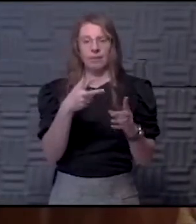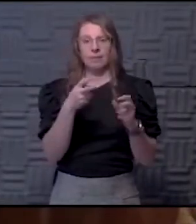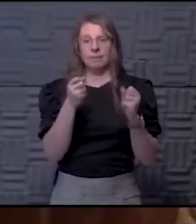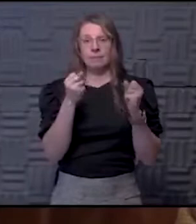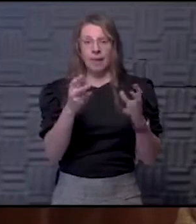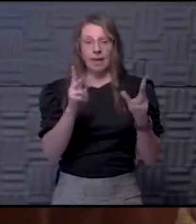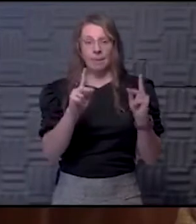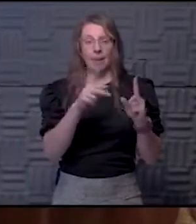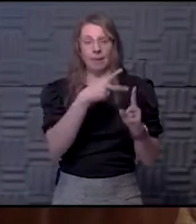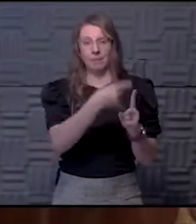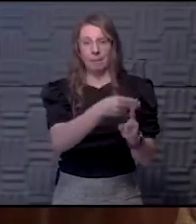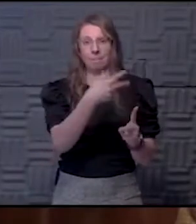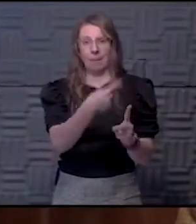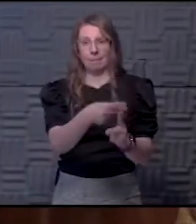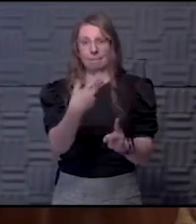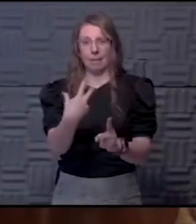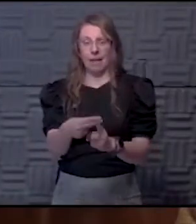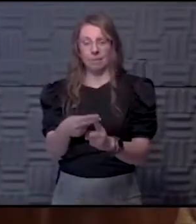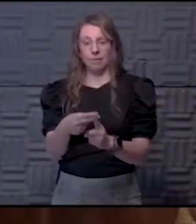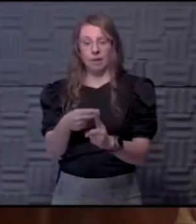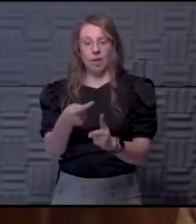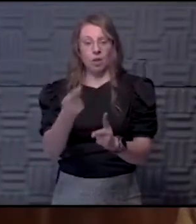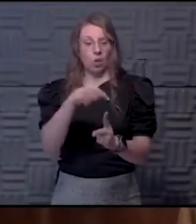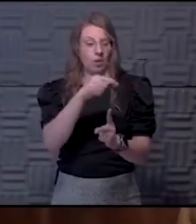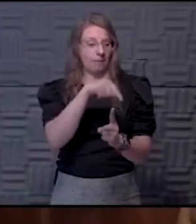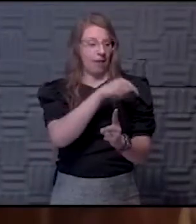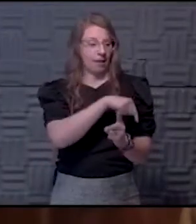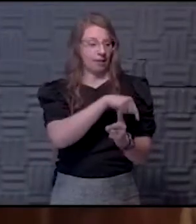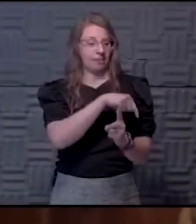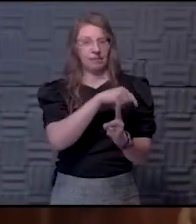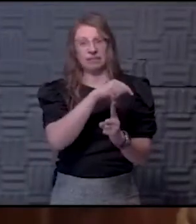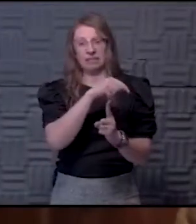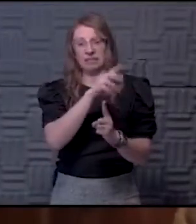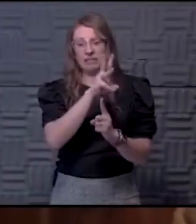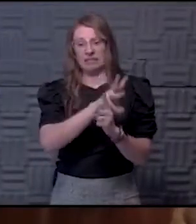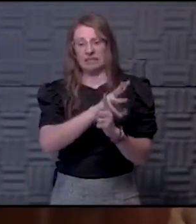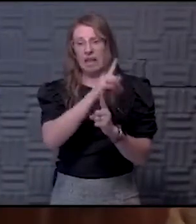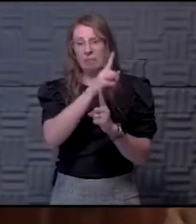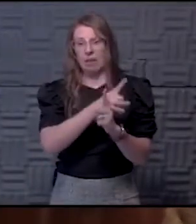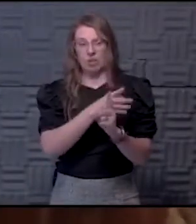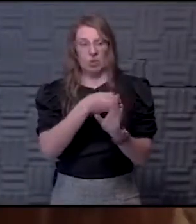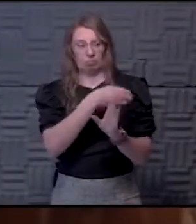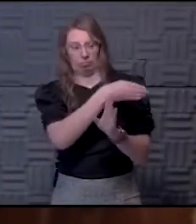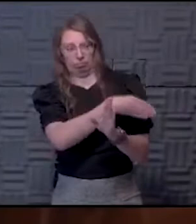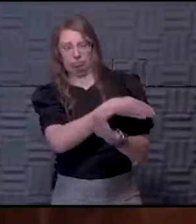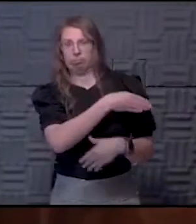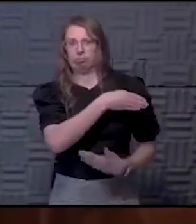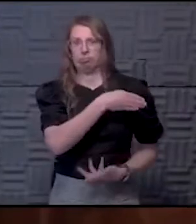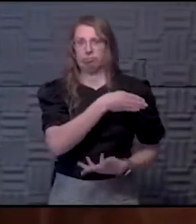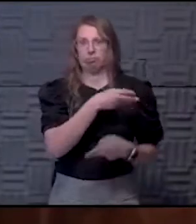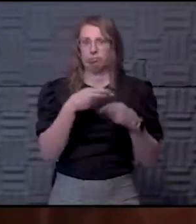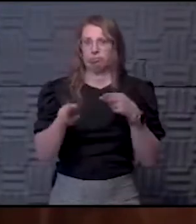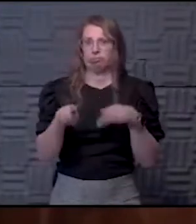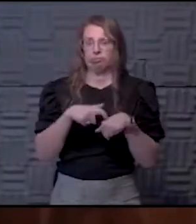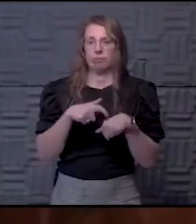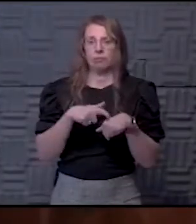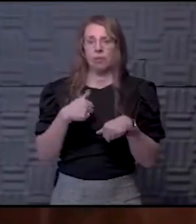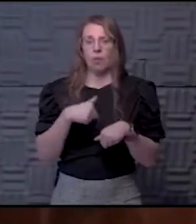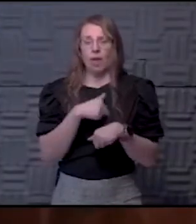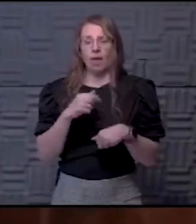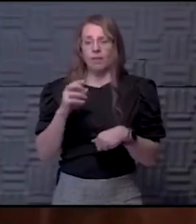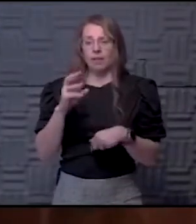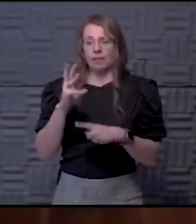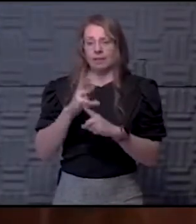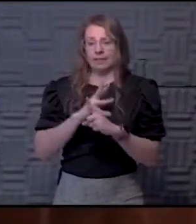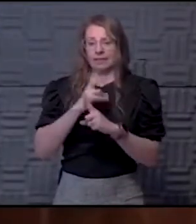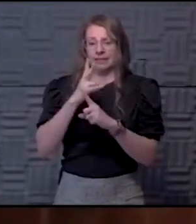people these vaccines going back only 6-8 months, something like that. So we in fact have 6 to 7